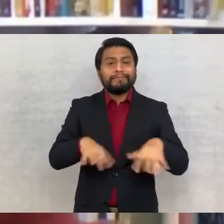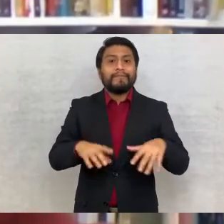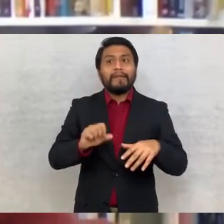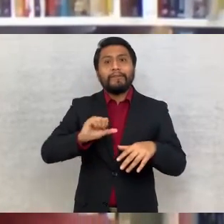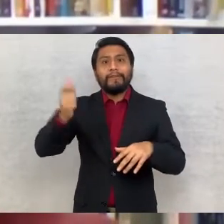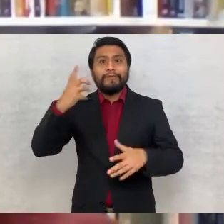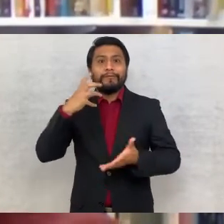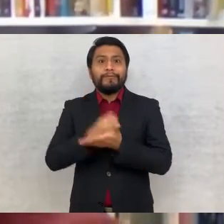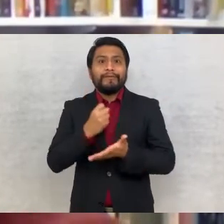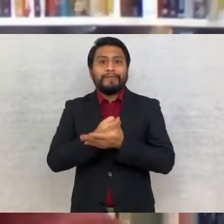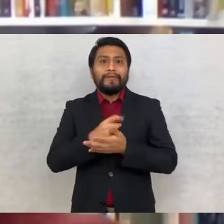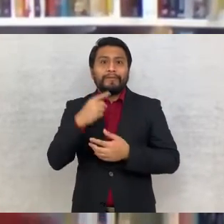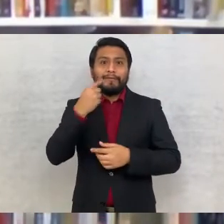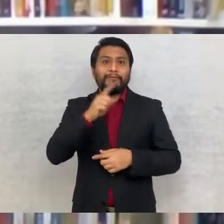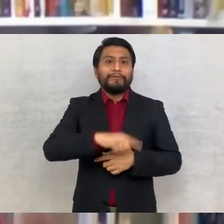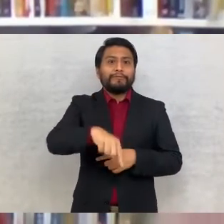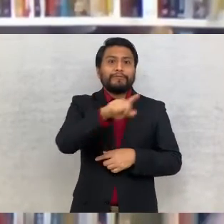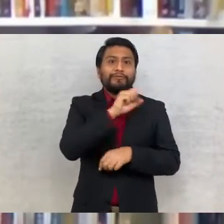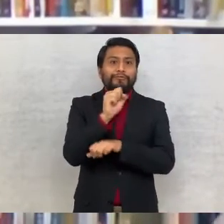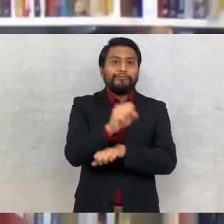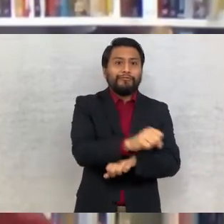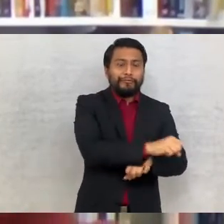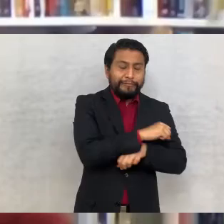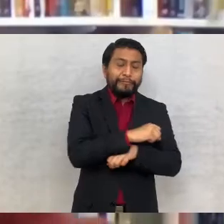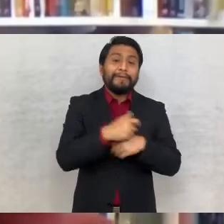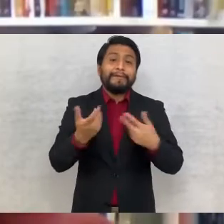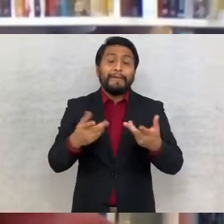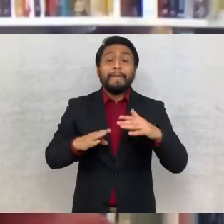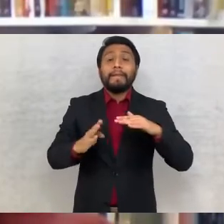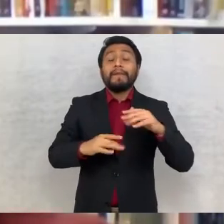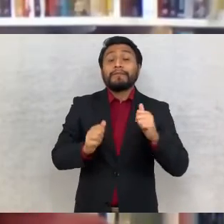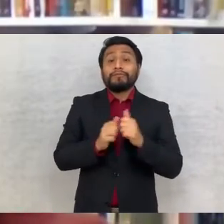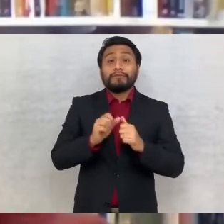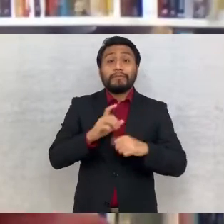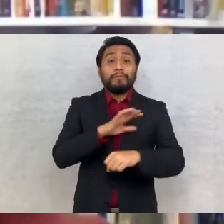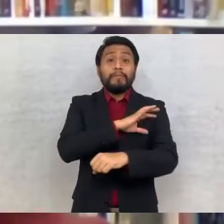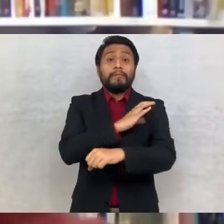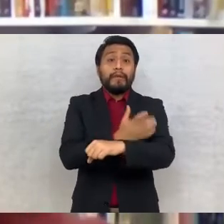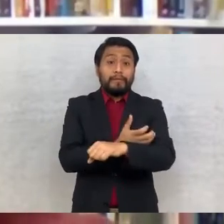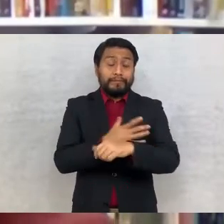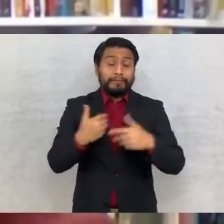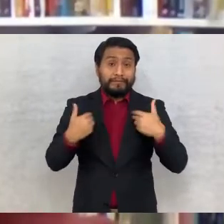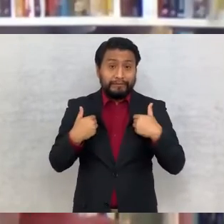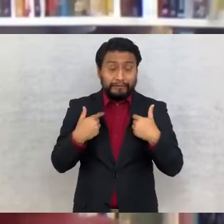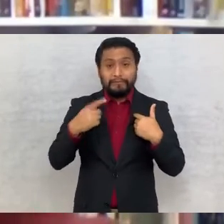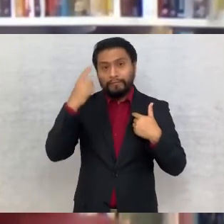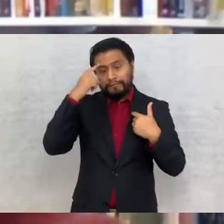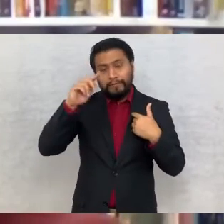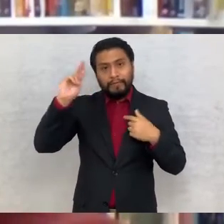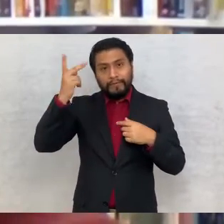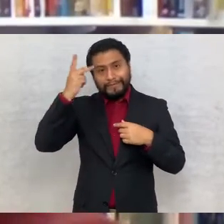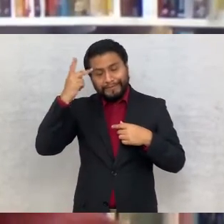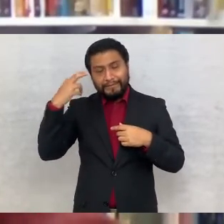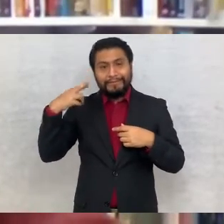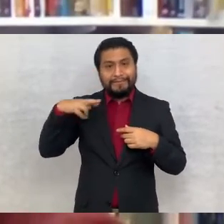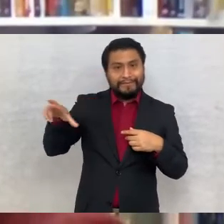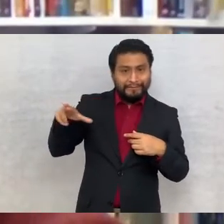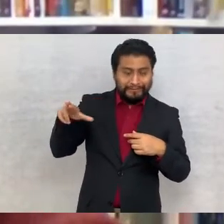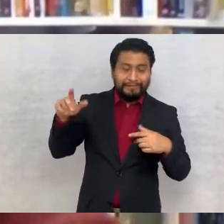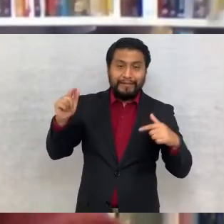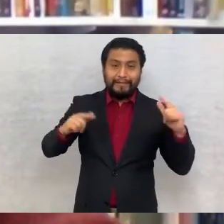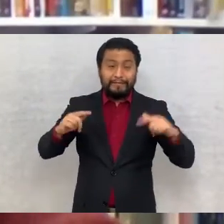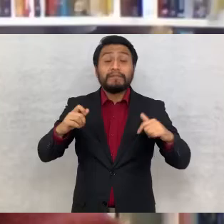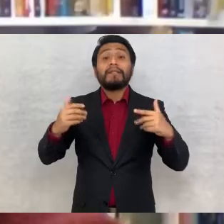and others win at the expense of those who lose. And with that, hegemonies are affirmed based on the power exercised at the political, scientific,